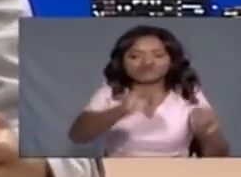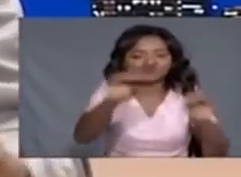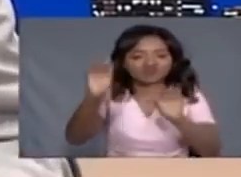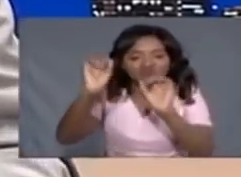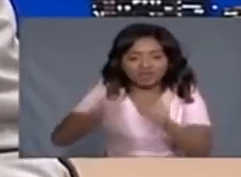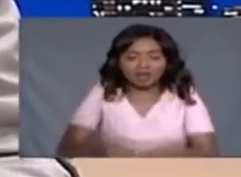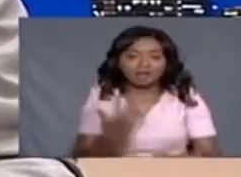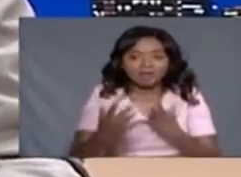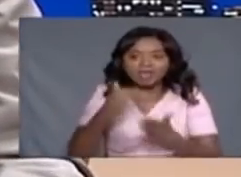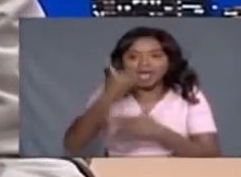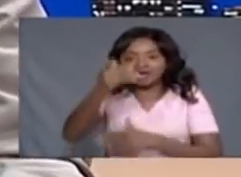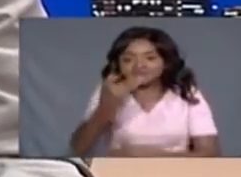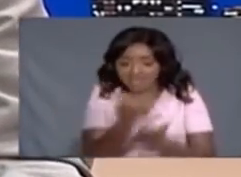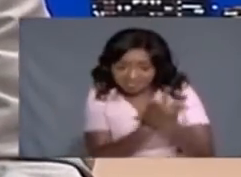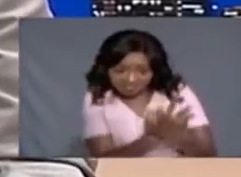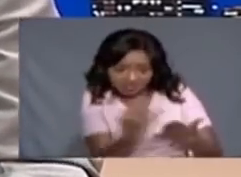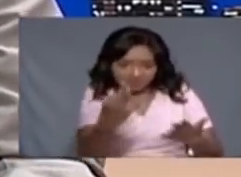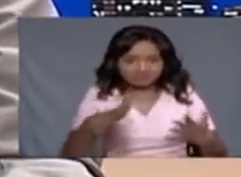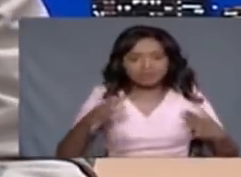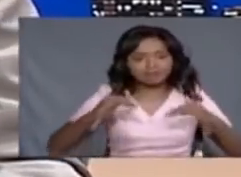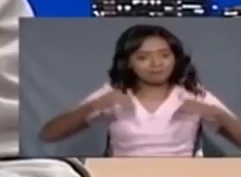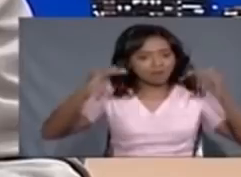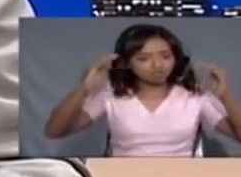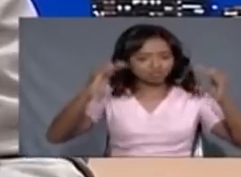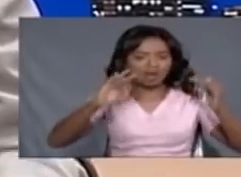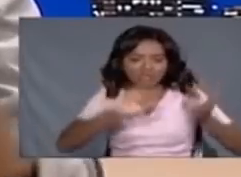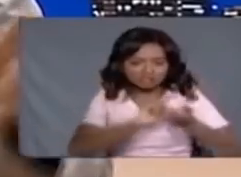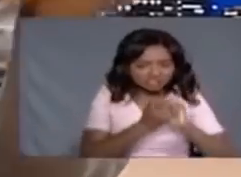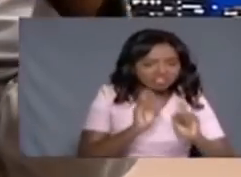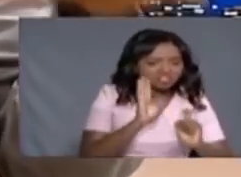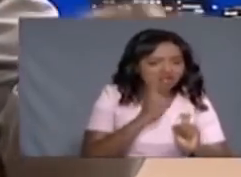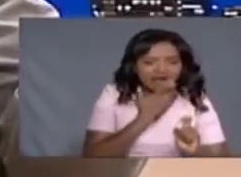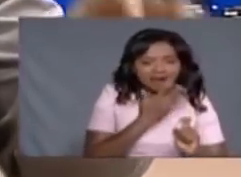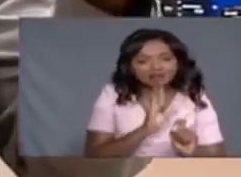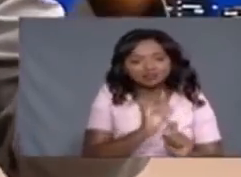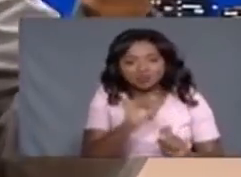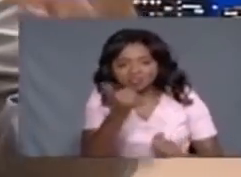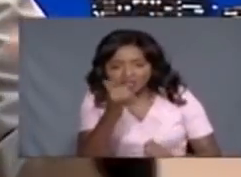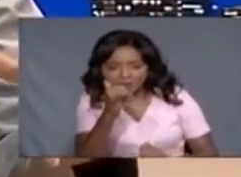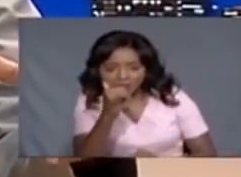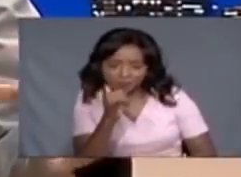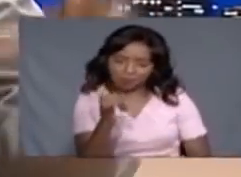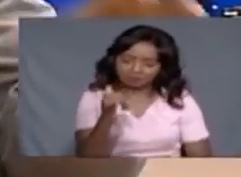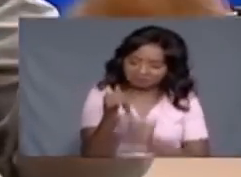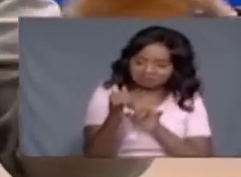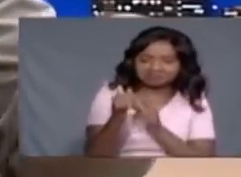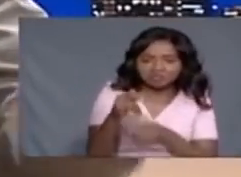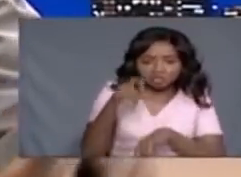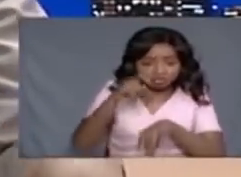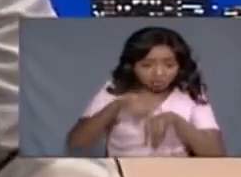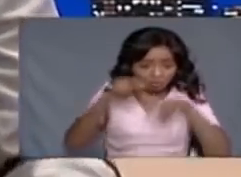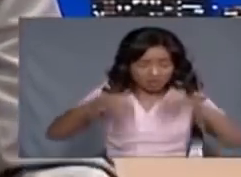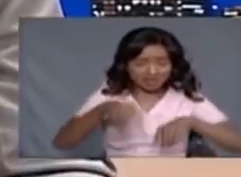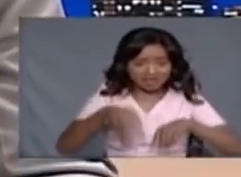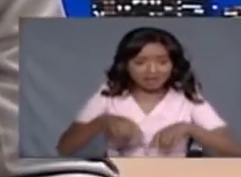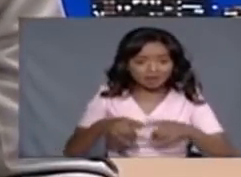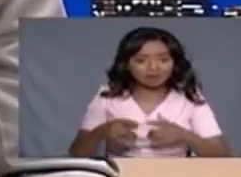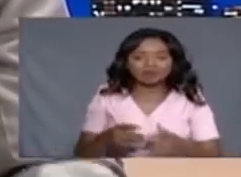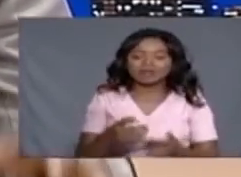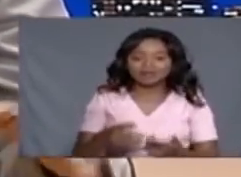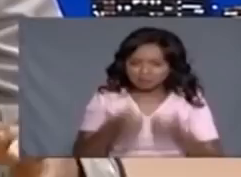mature after 3 weeks or so, to yellowish. Mm-hmm. Therefore, at this time when they are being sprayed, at least they are not laying